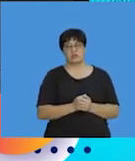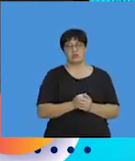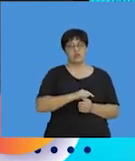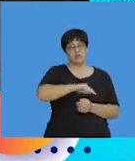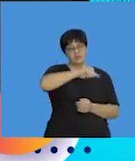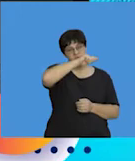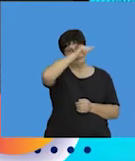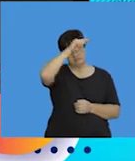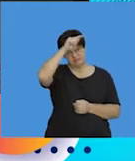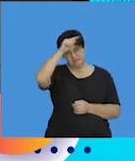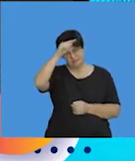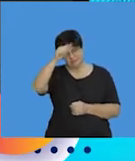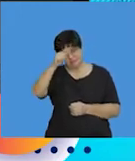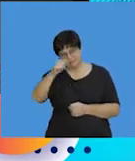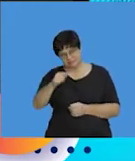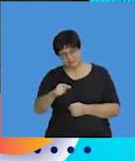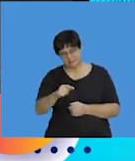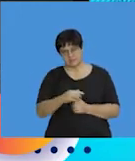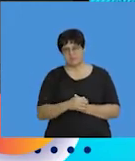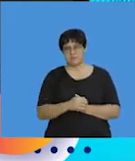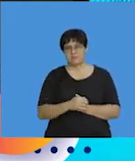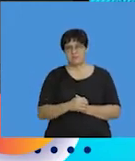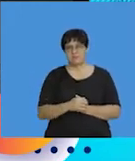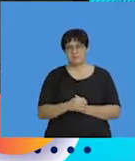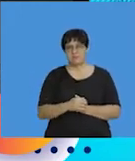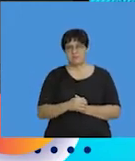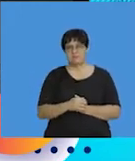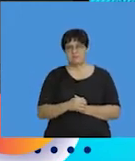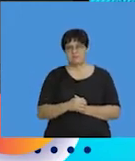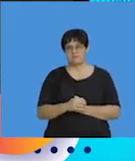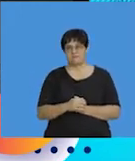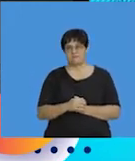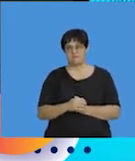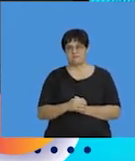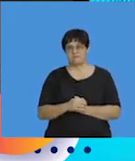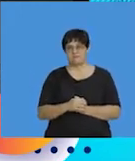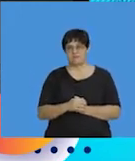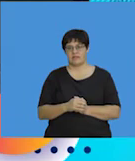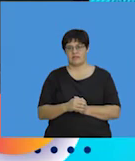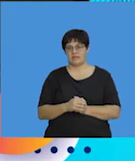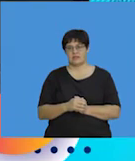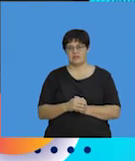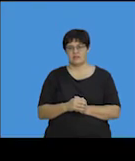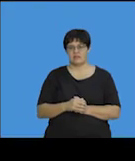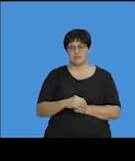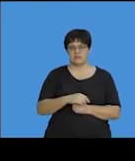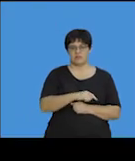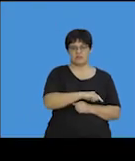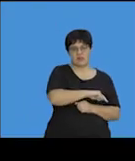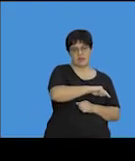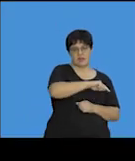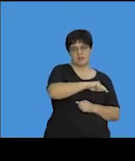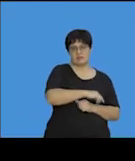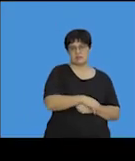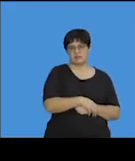and slower, so the gradient needs to get less steep. So I know it's going to go, I just want to make sure I don't lose